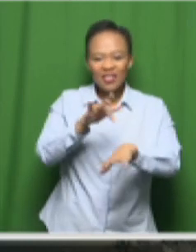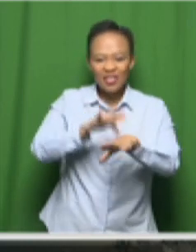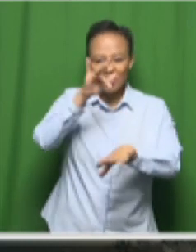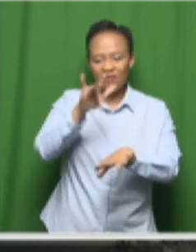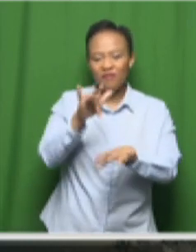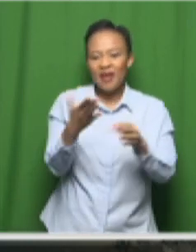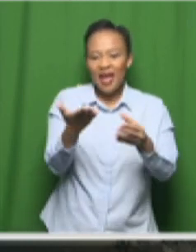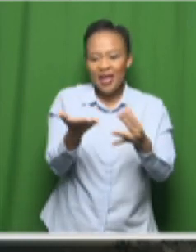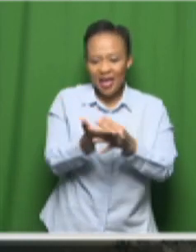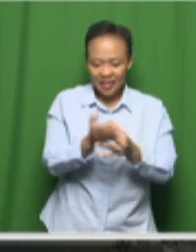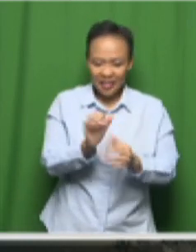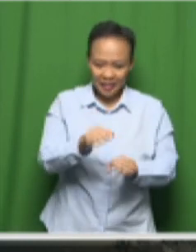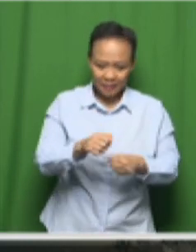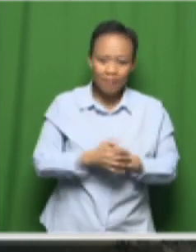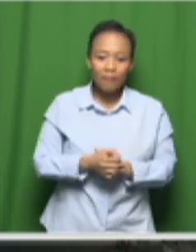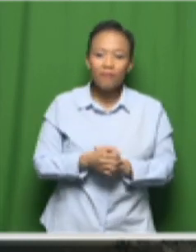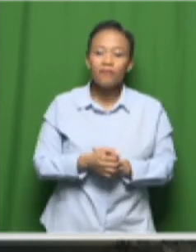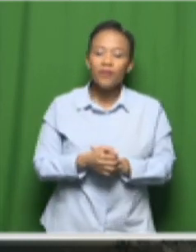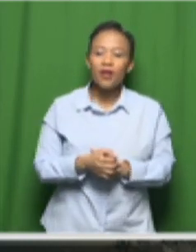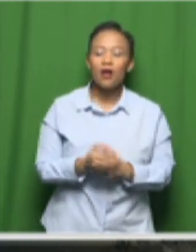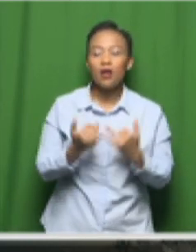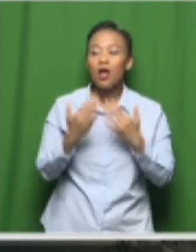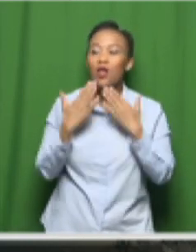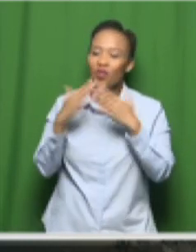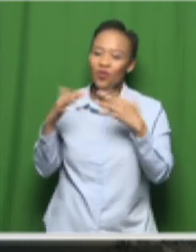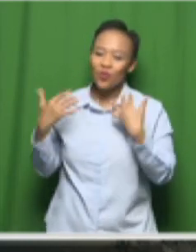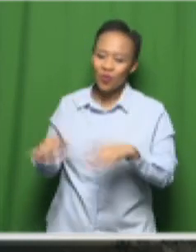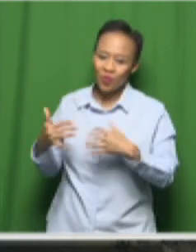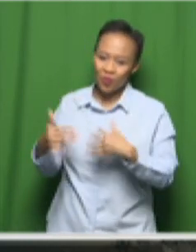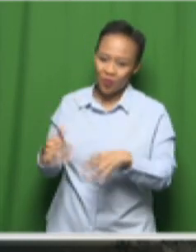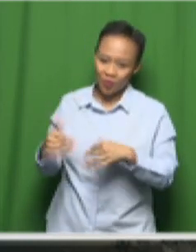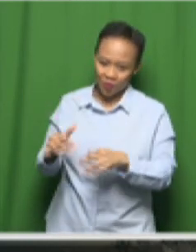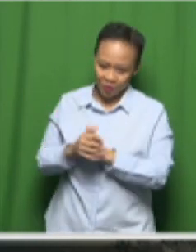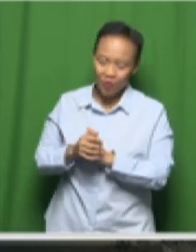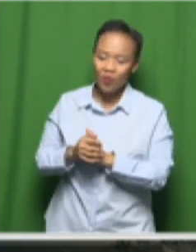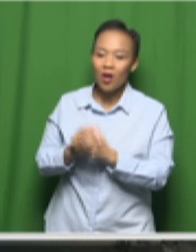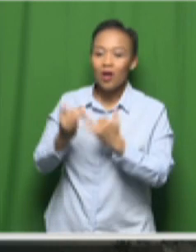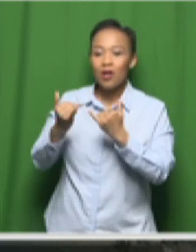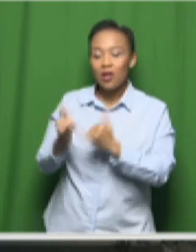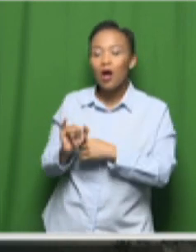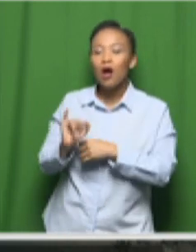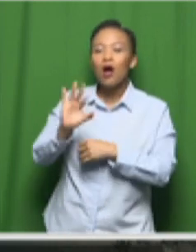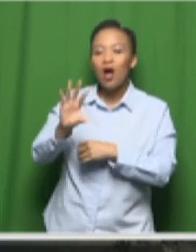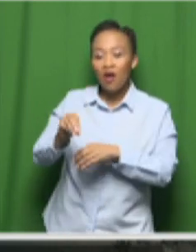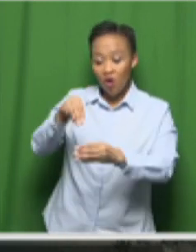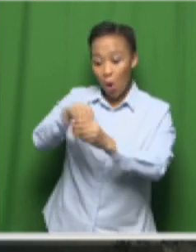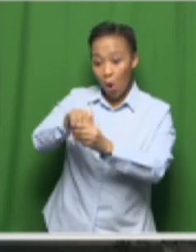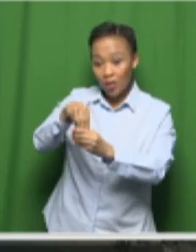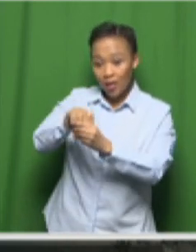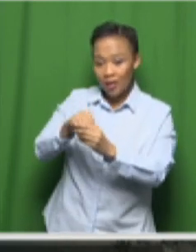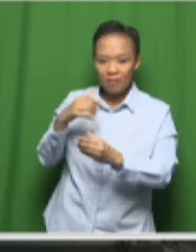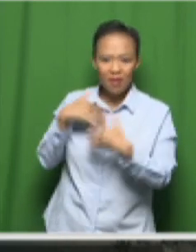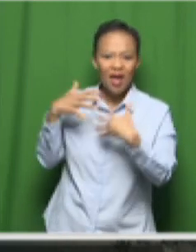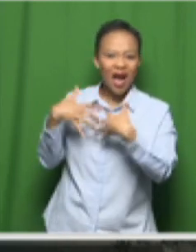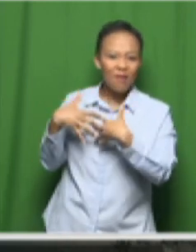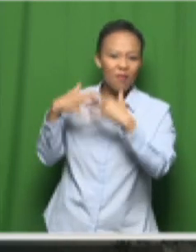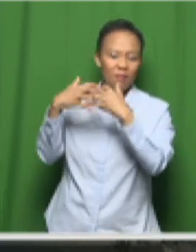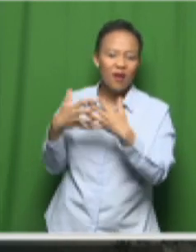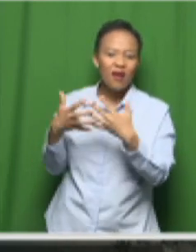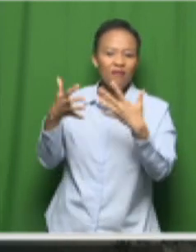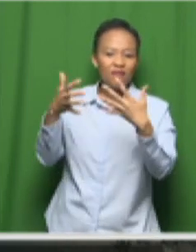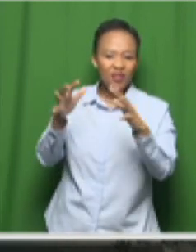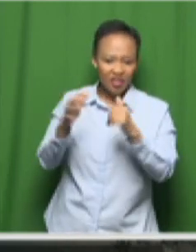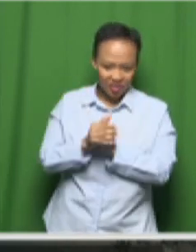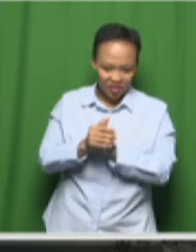Thank you. Yes, that's really important to me. I do try to do that in all of the true crime content that I create. I don't think it serves anyone